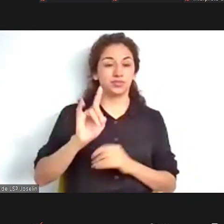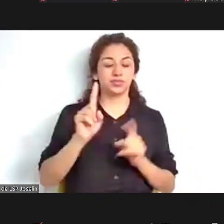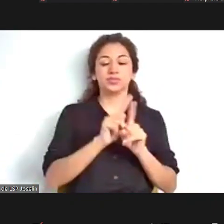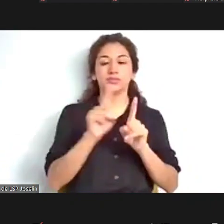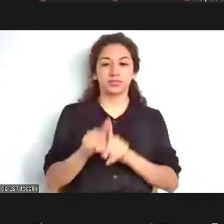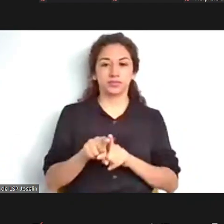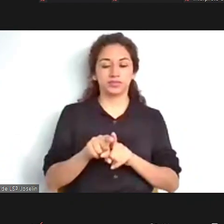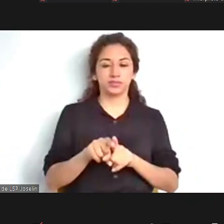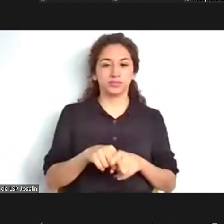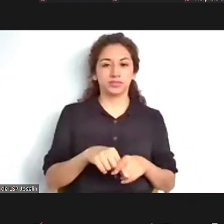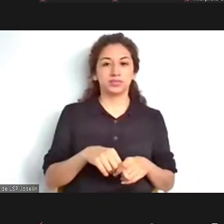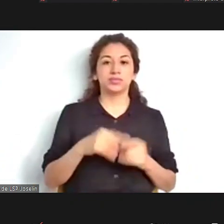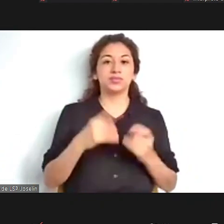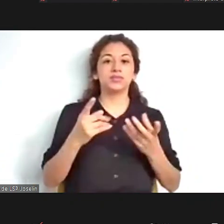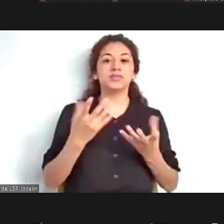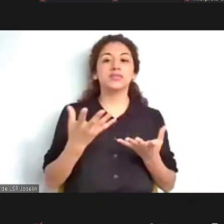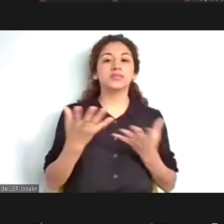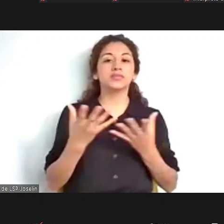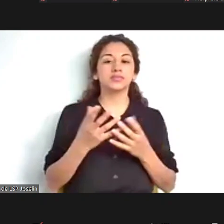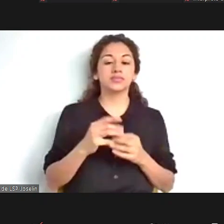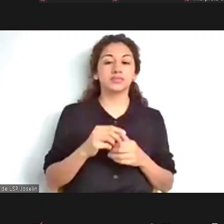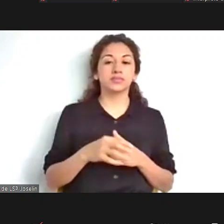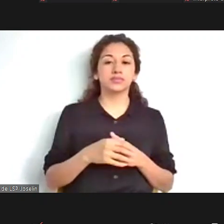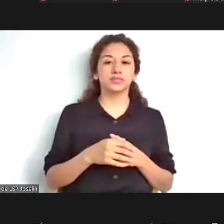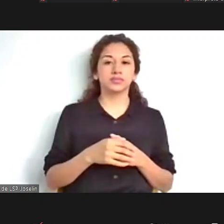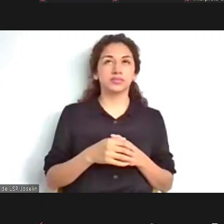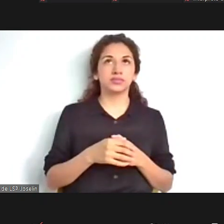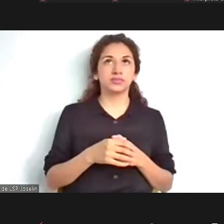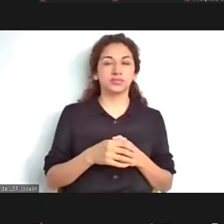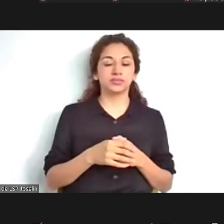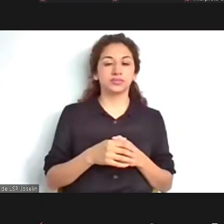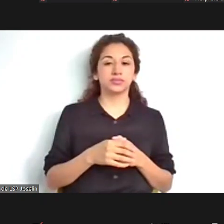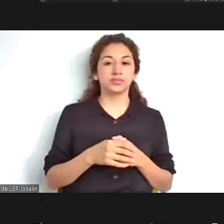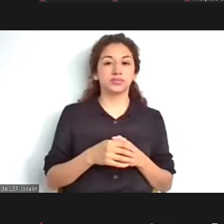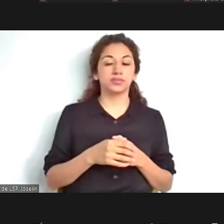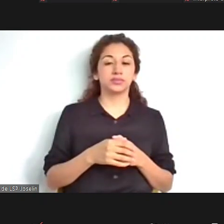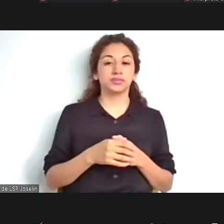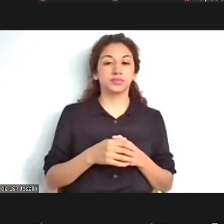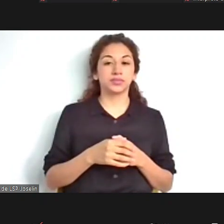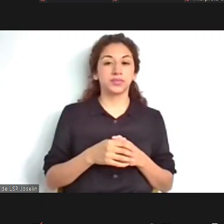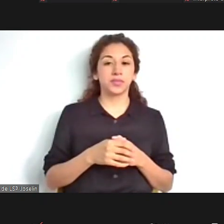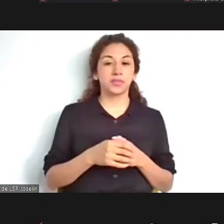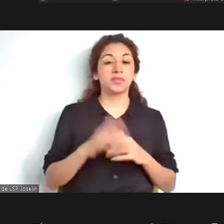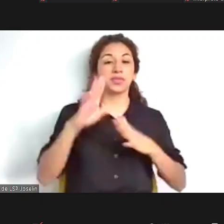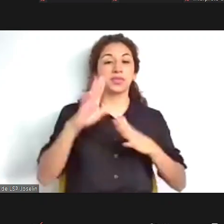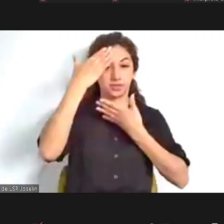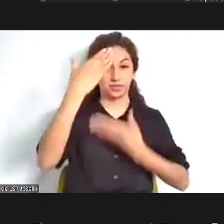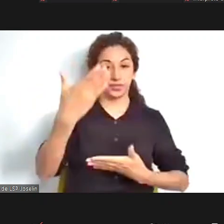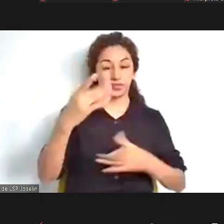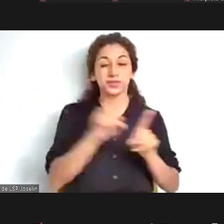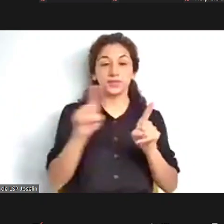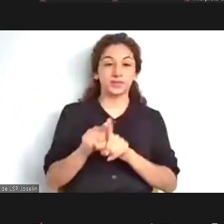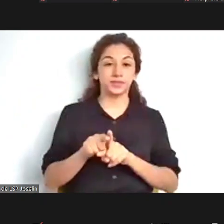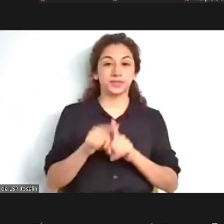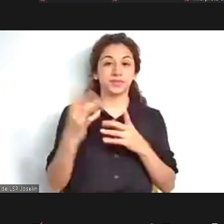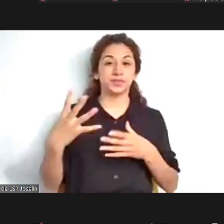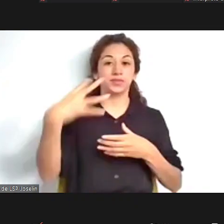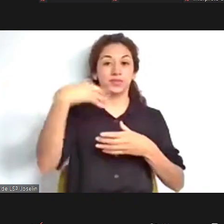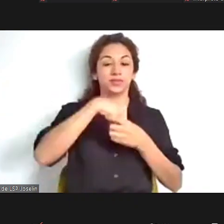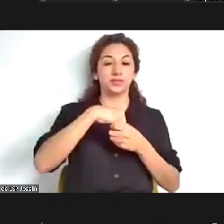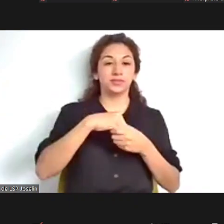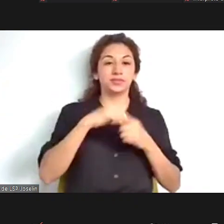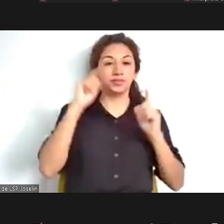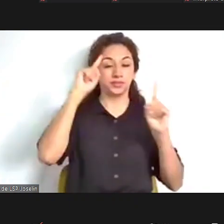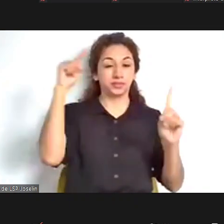recommendations of the international organization and takes into consideration the observation expressed by the